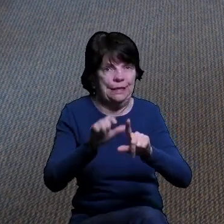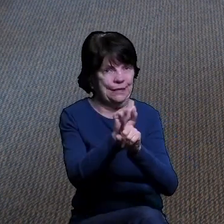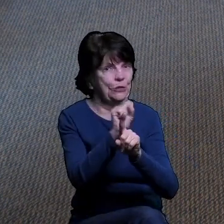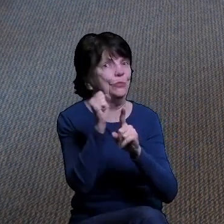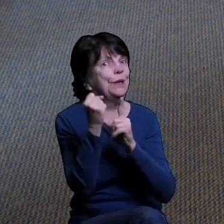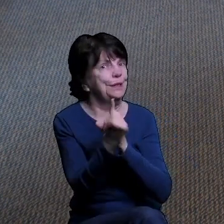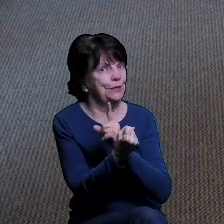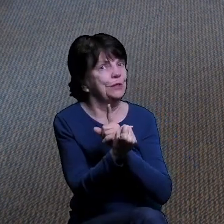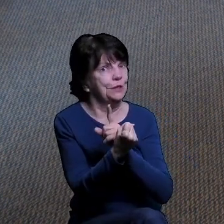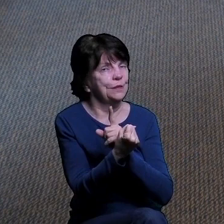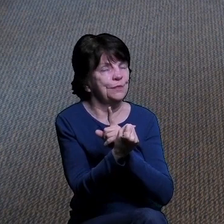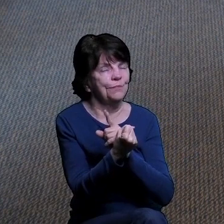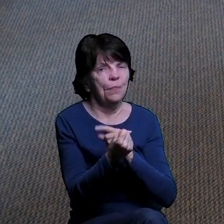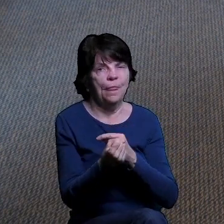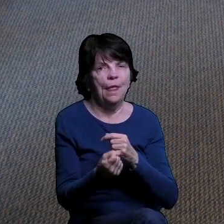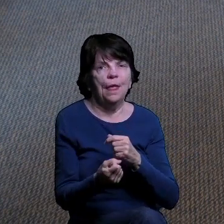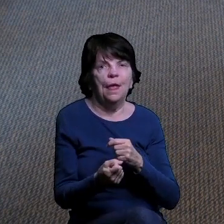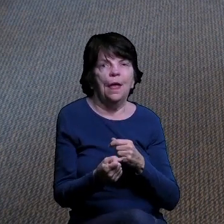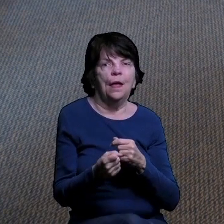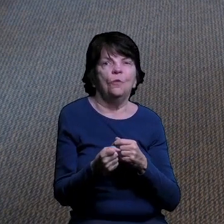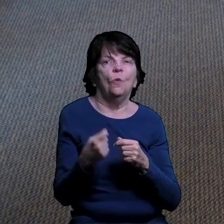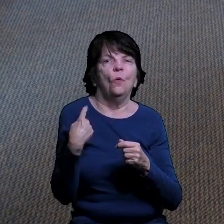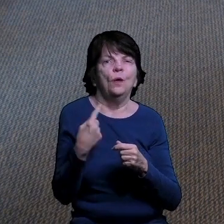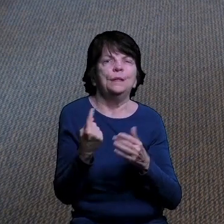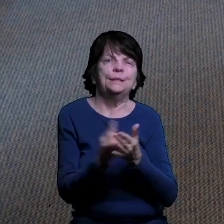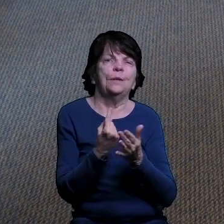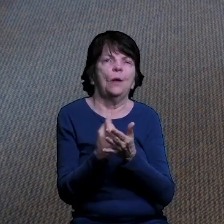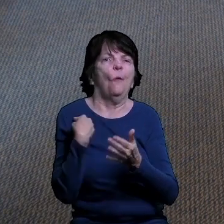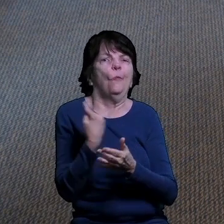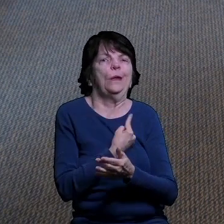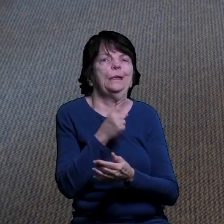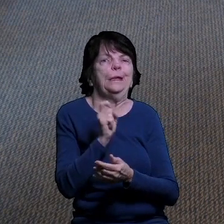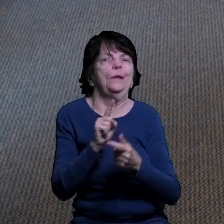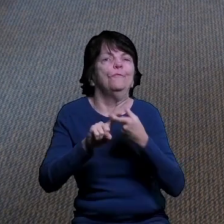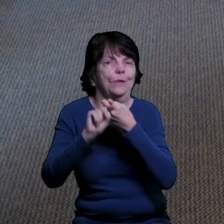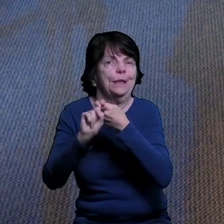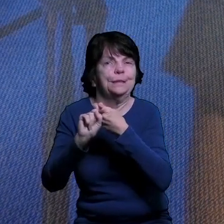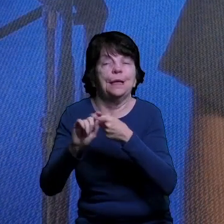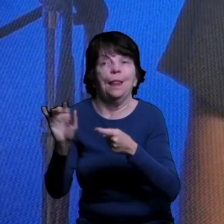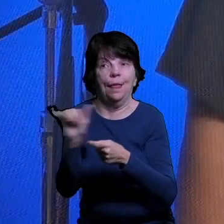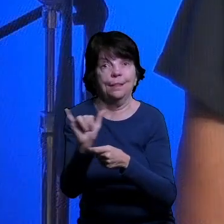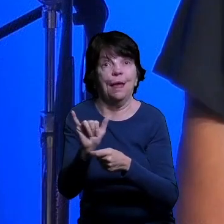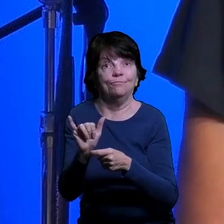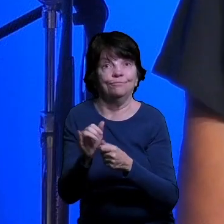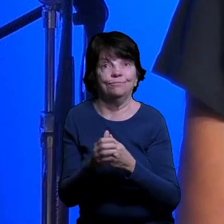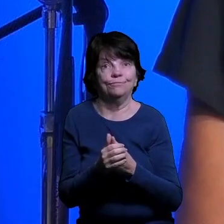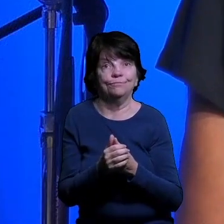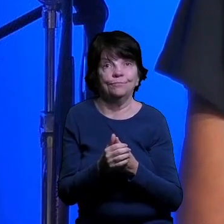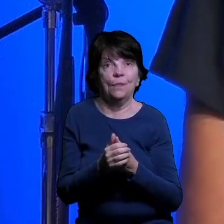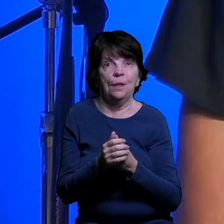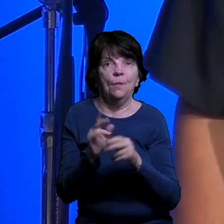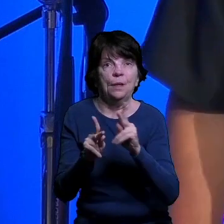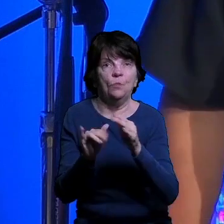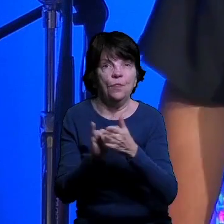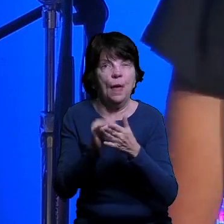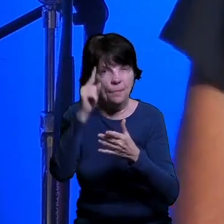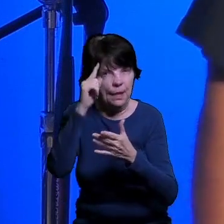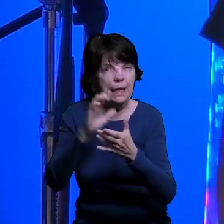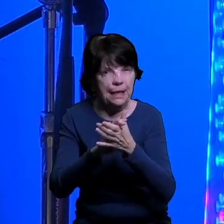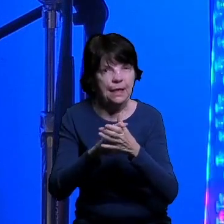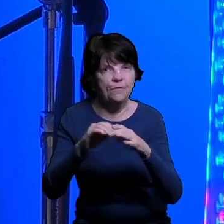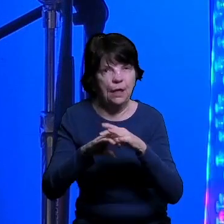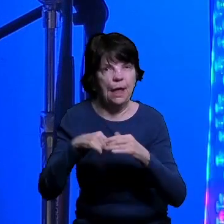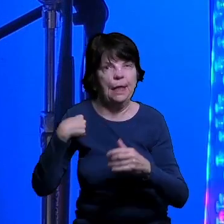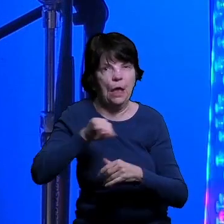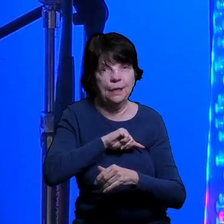They're loyal. They're a great team member. They're people who believe in us. Week three, we looked at